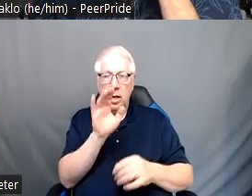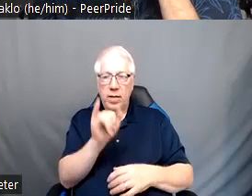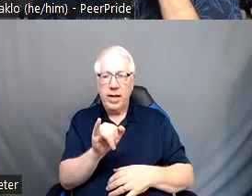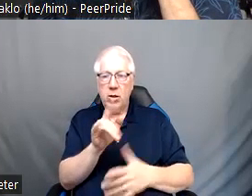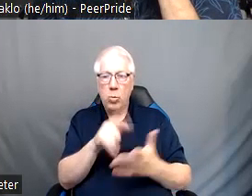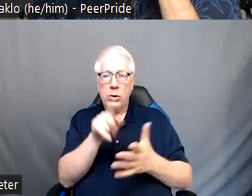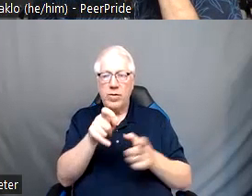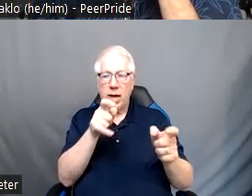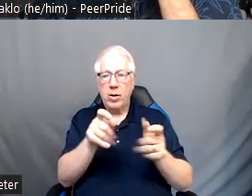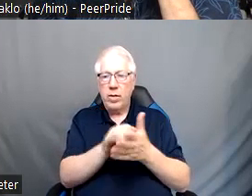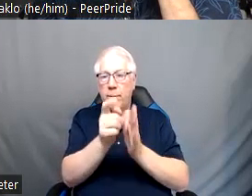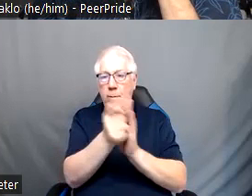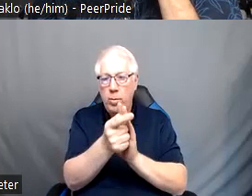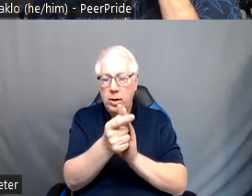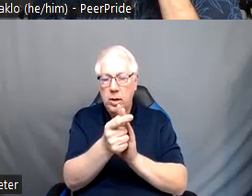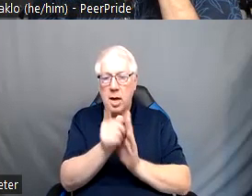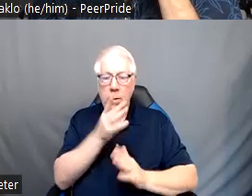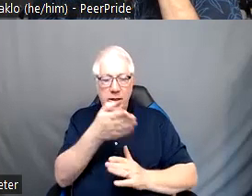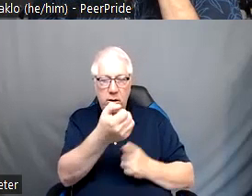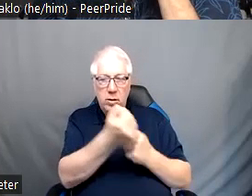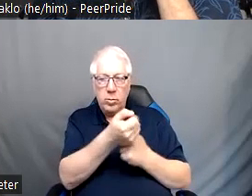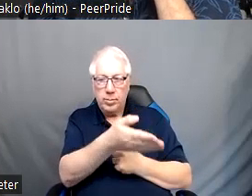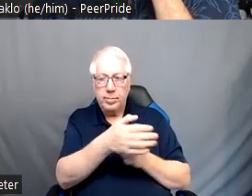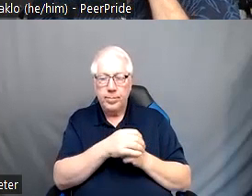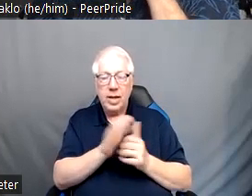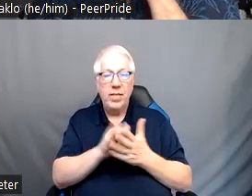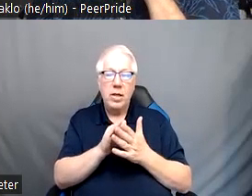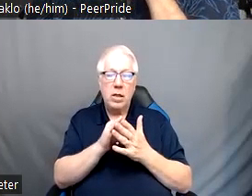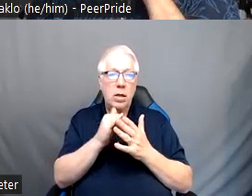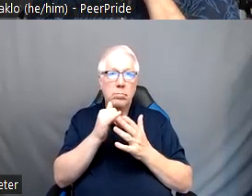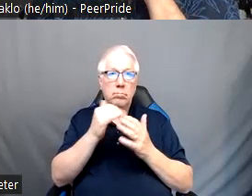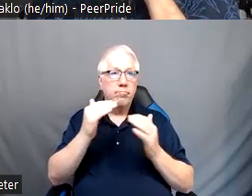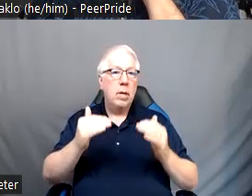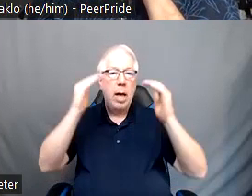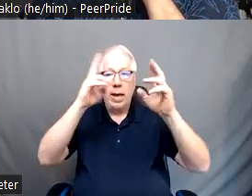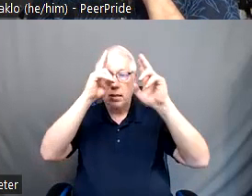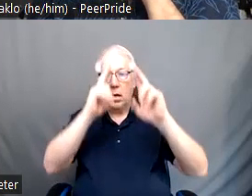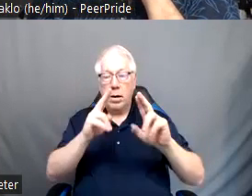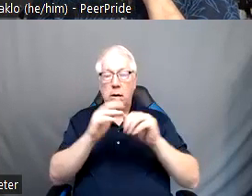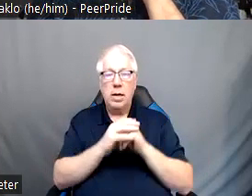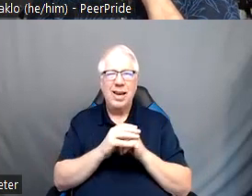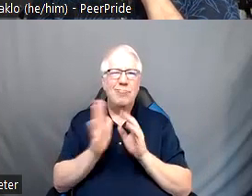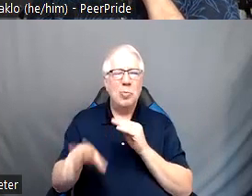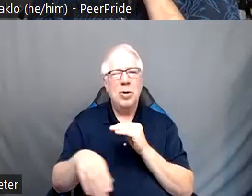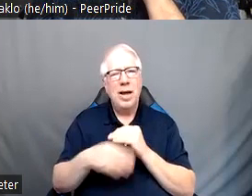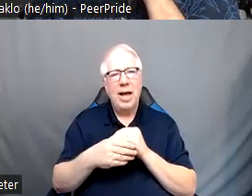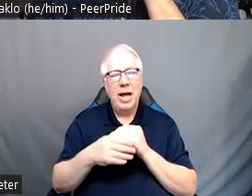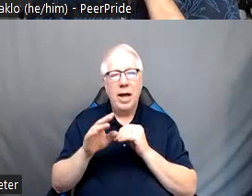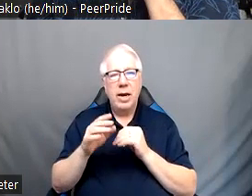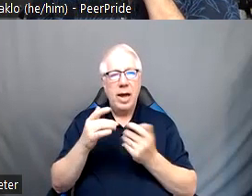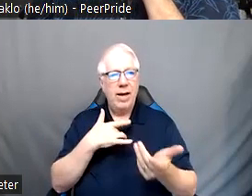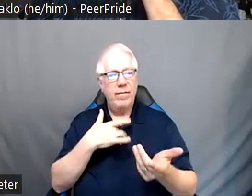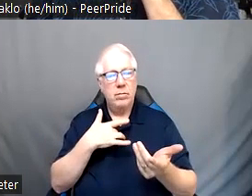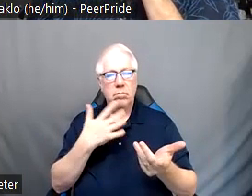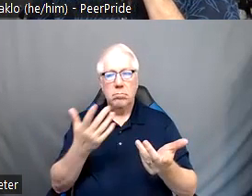to handle in that moment, and to be there for them is the highest honor. So just want to add that one in there too, because I feel like